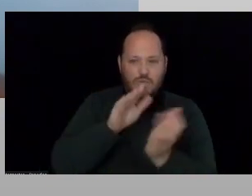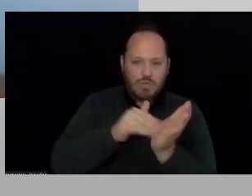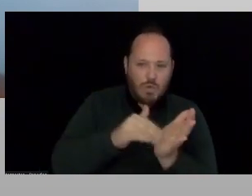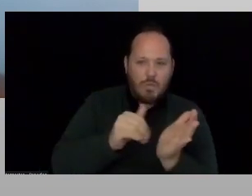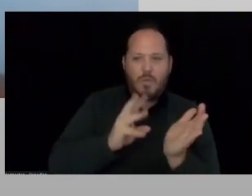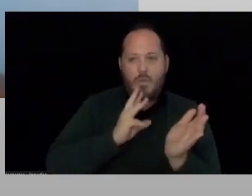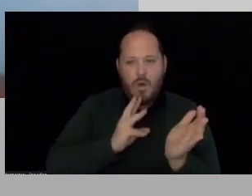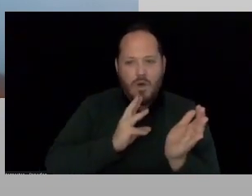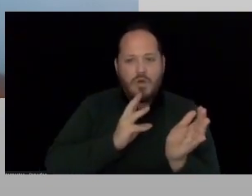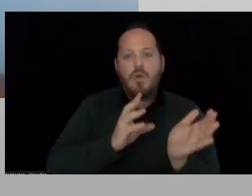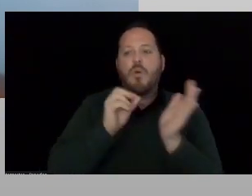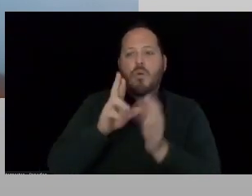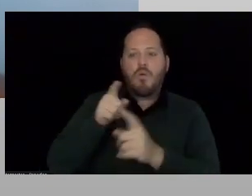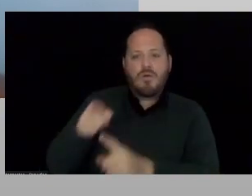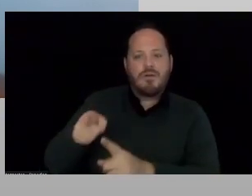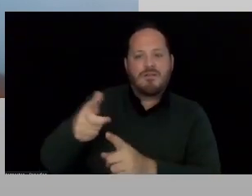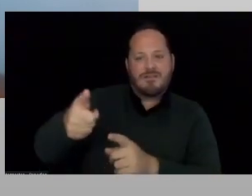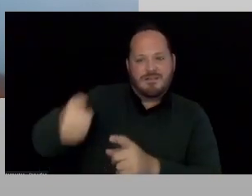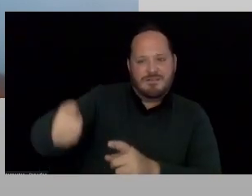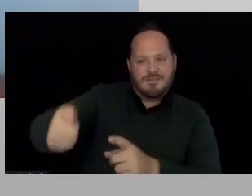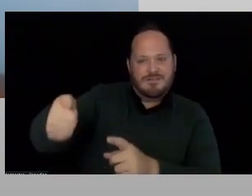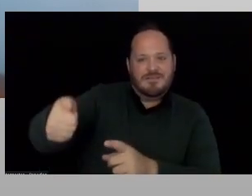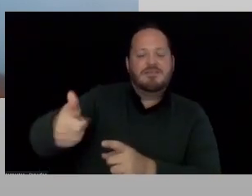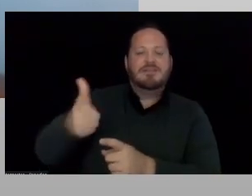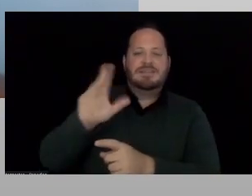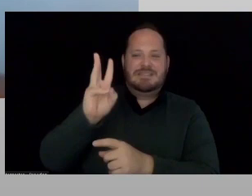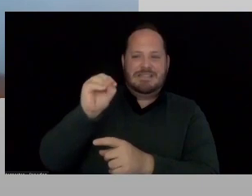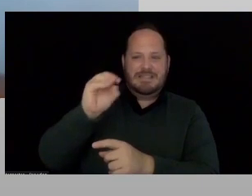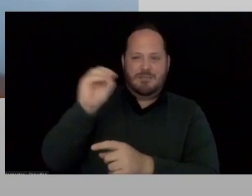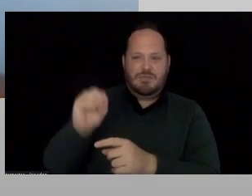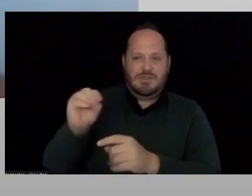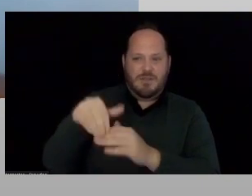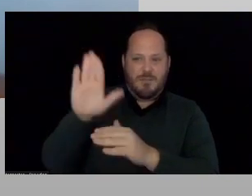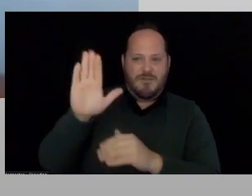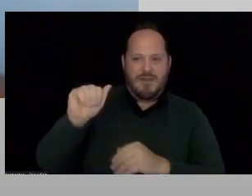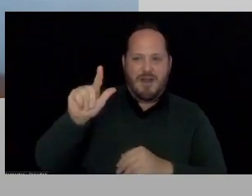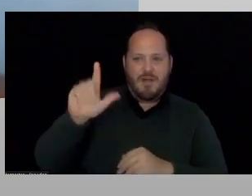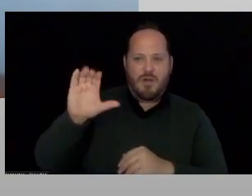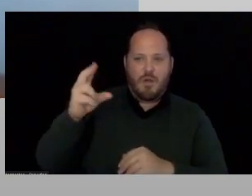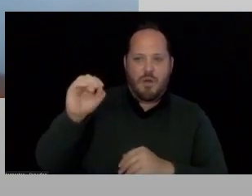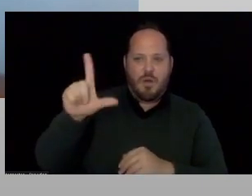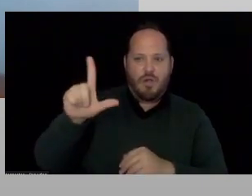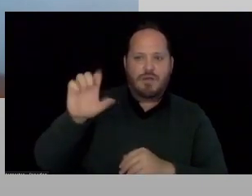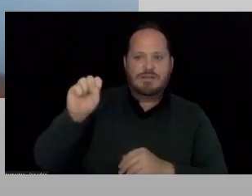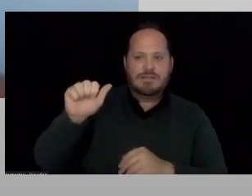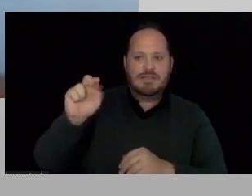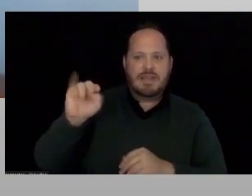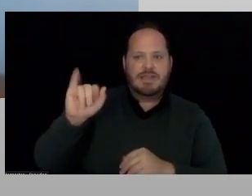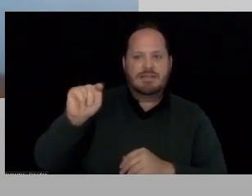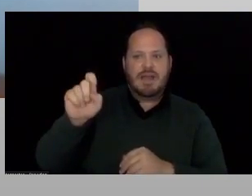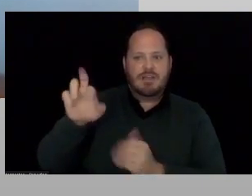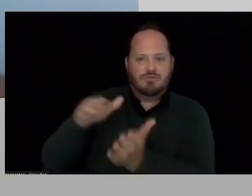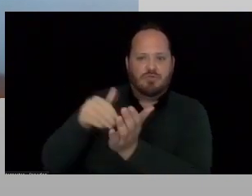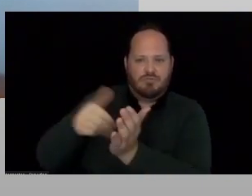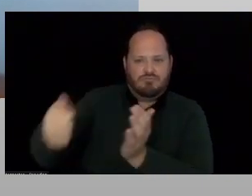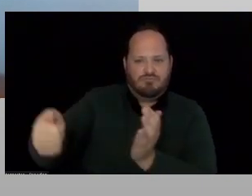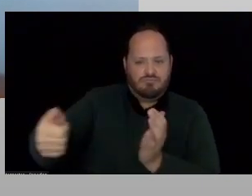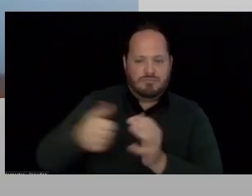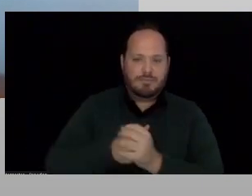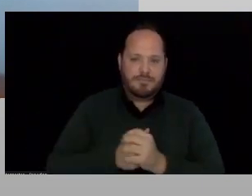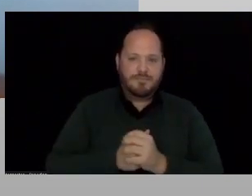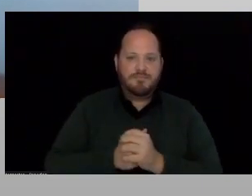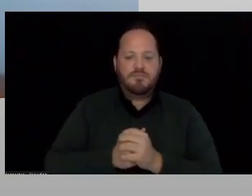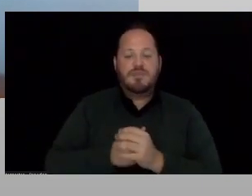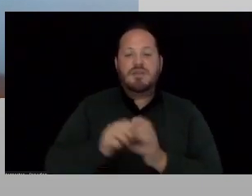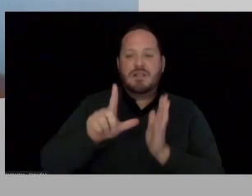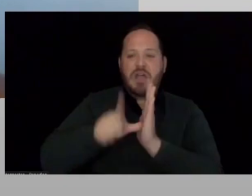of 60% or more alcohol. Disinfection. We're going to talk about this a little bit more later, but frequently on touch surfaces at